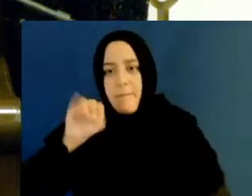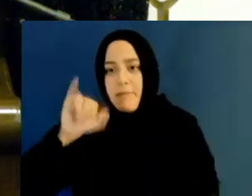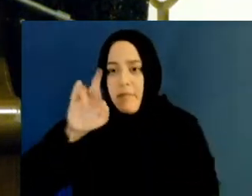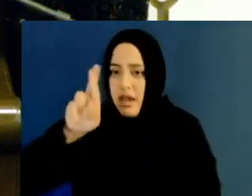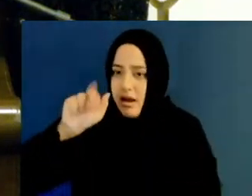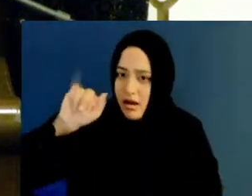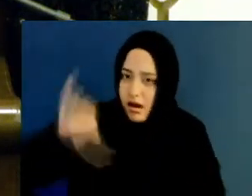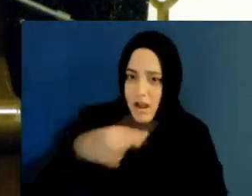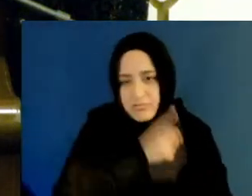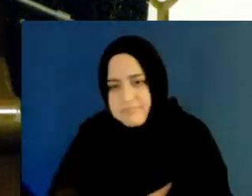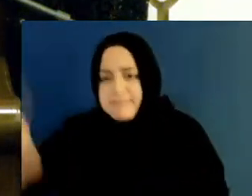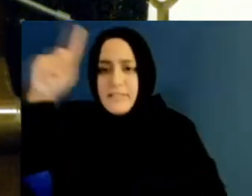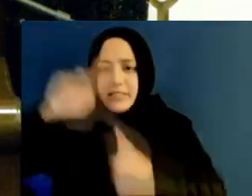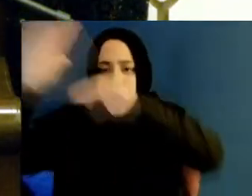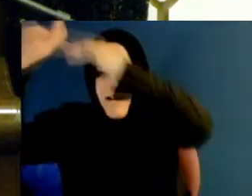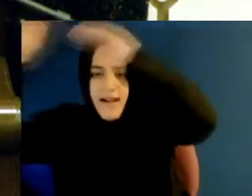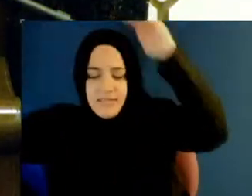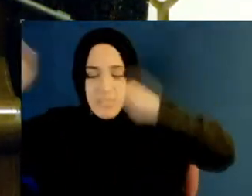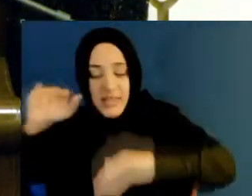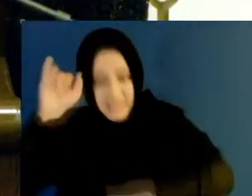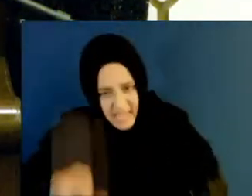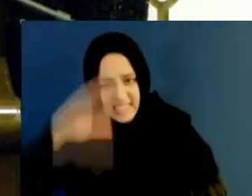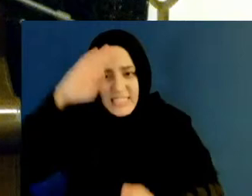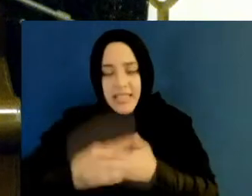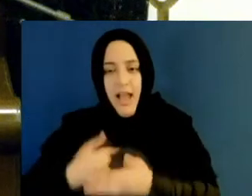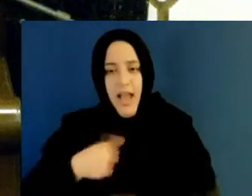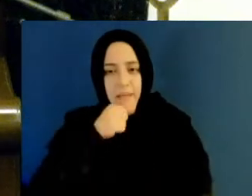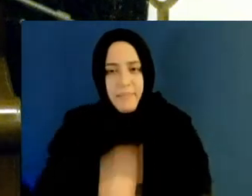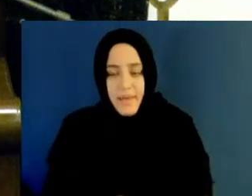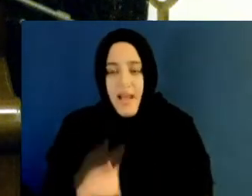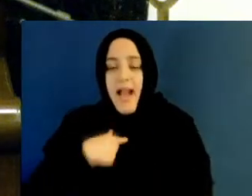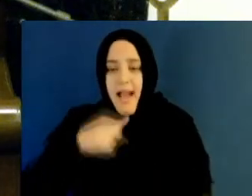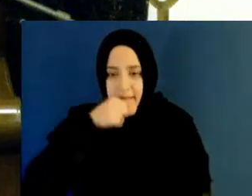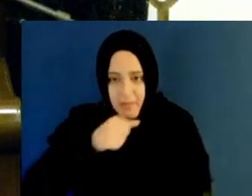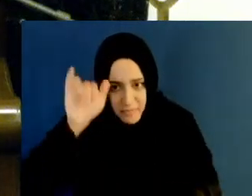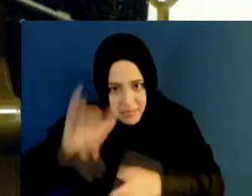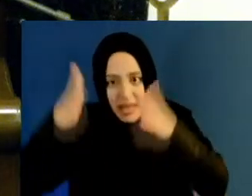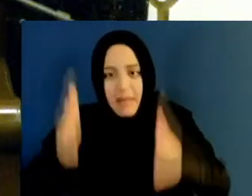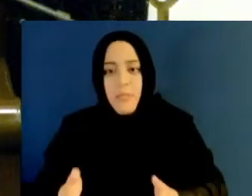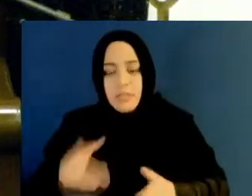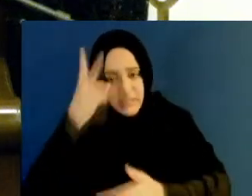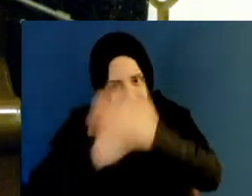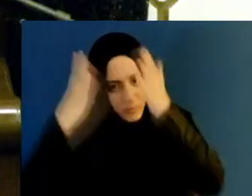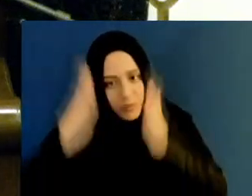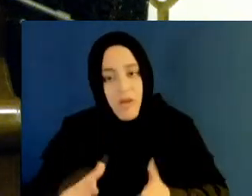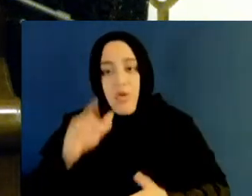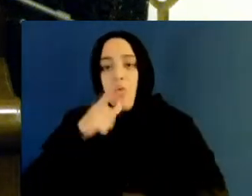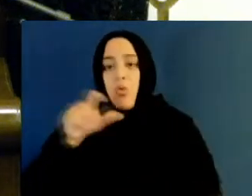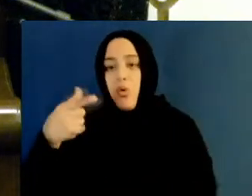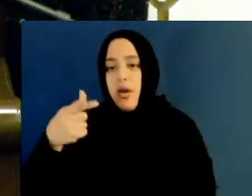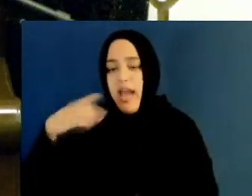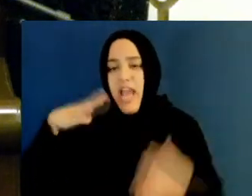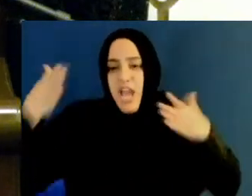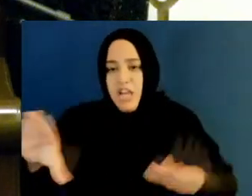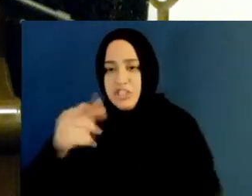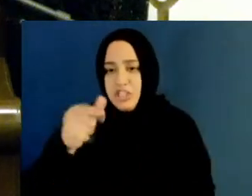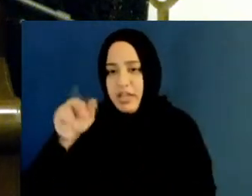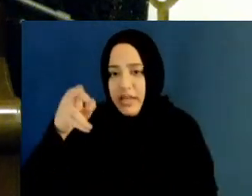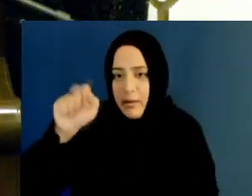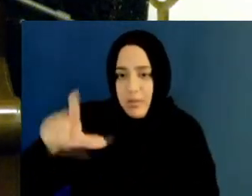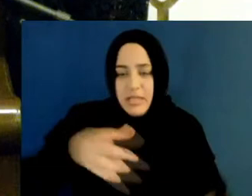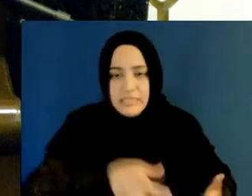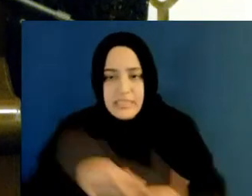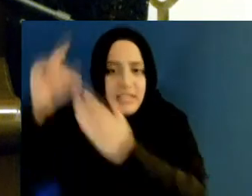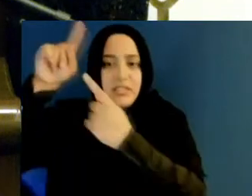Burak. I am the son of that Nabi who Jibrail took him to Sidrat al-Muntaha. I am